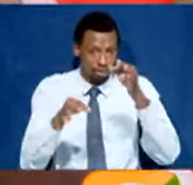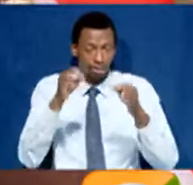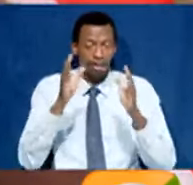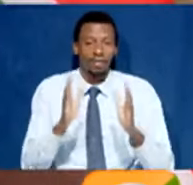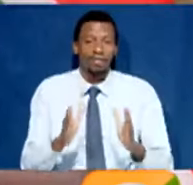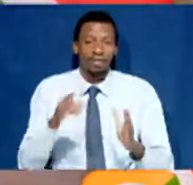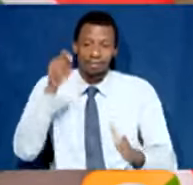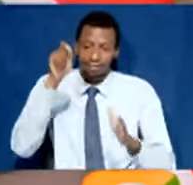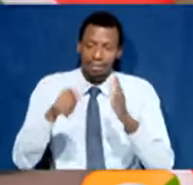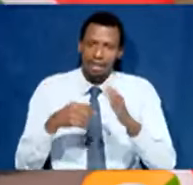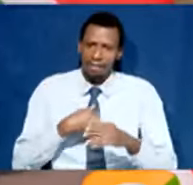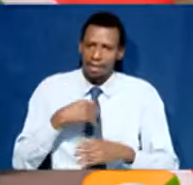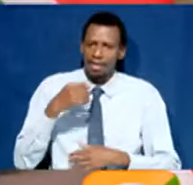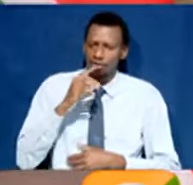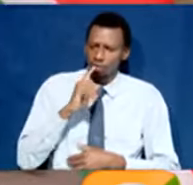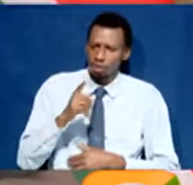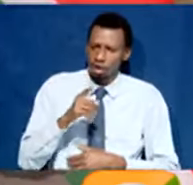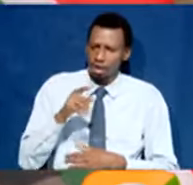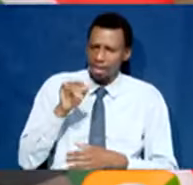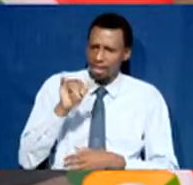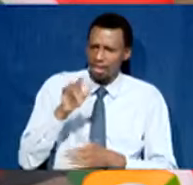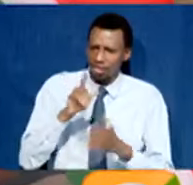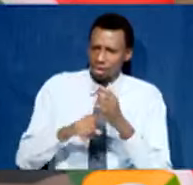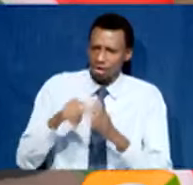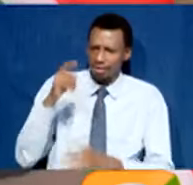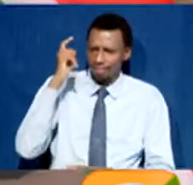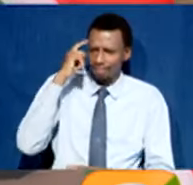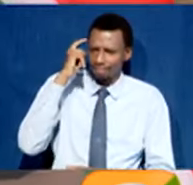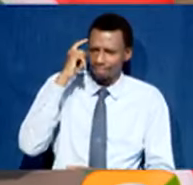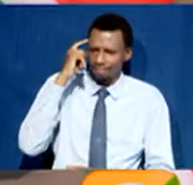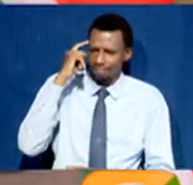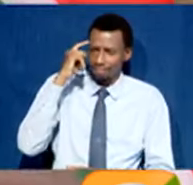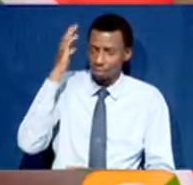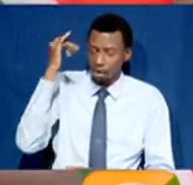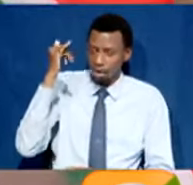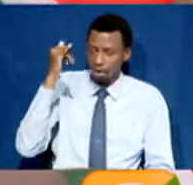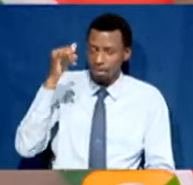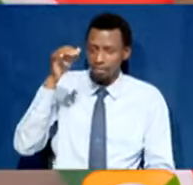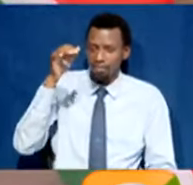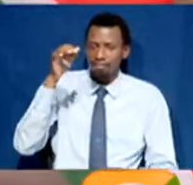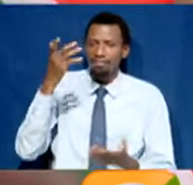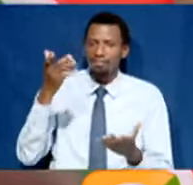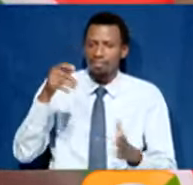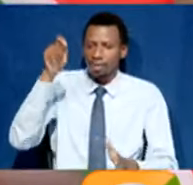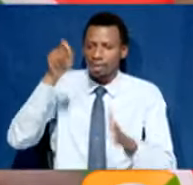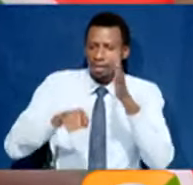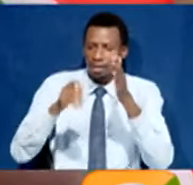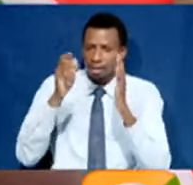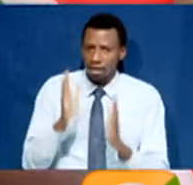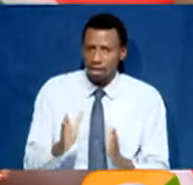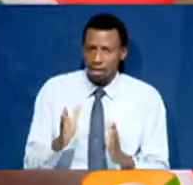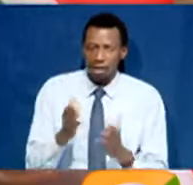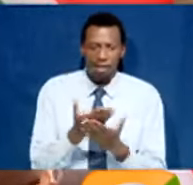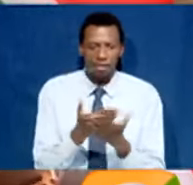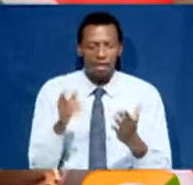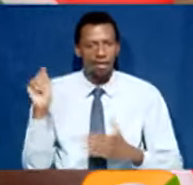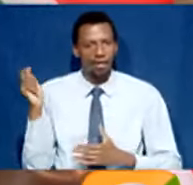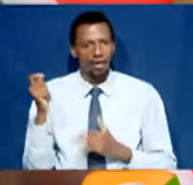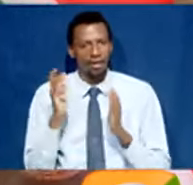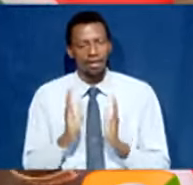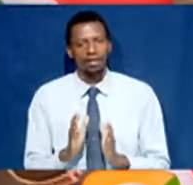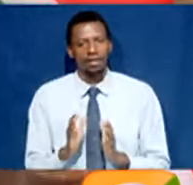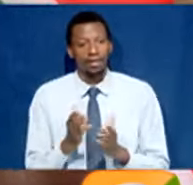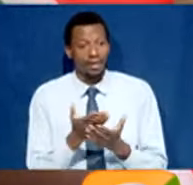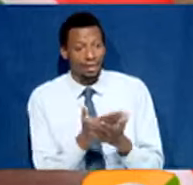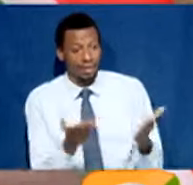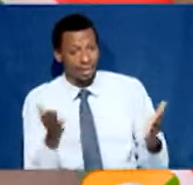sure that is what went through their minds. Because the judges are also Kenyans. They know we have millions of young people out